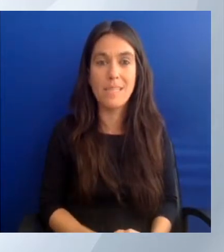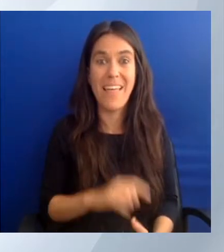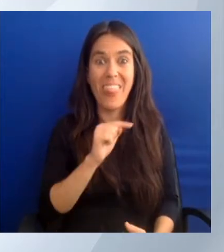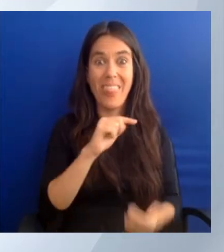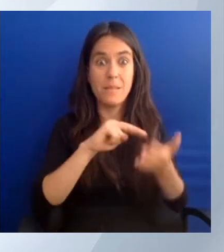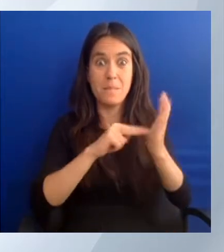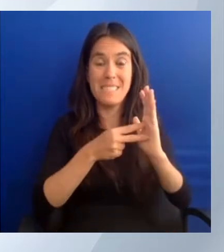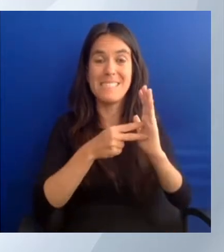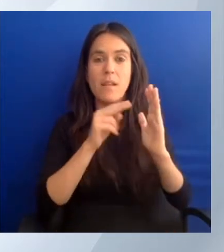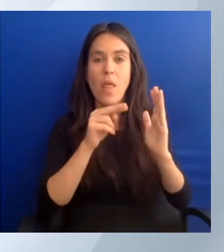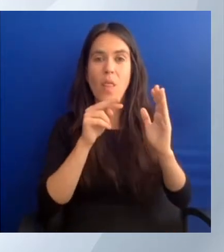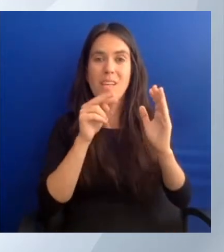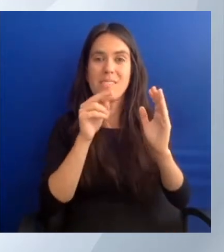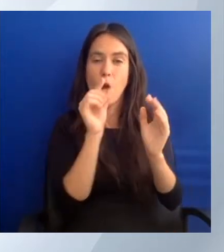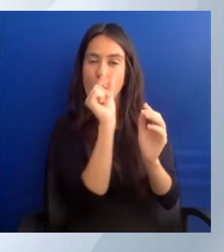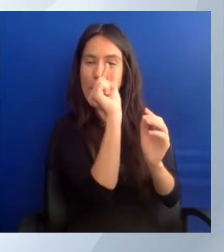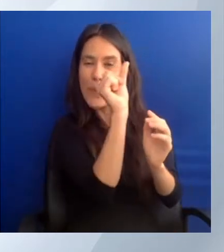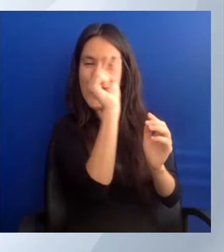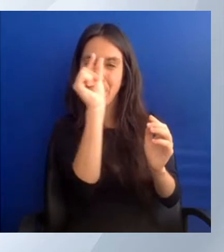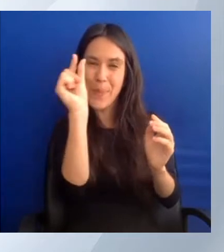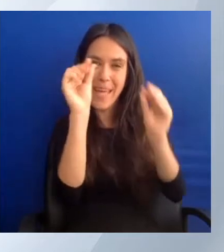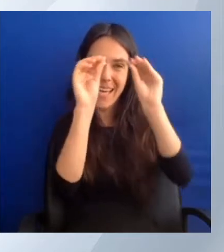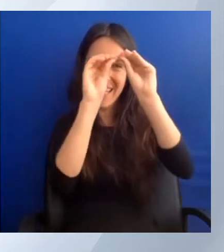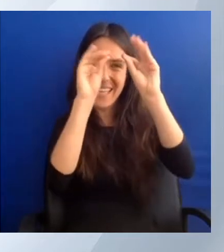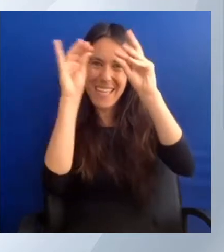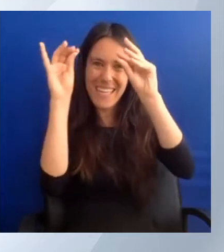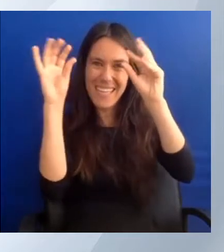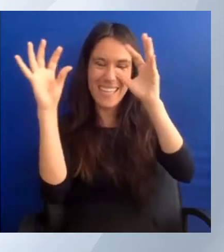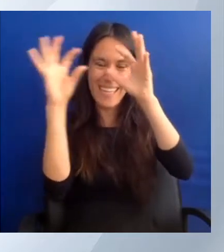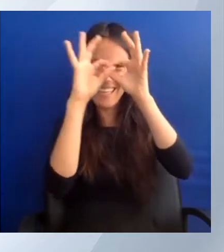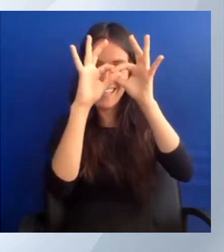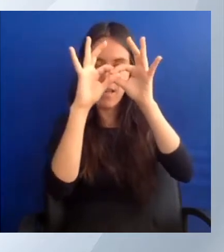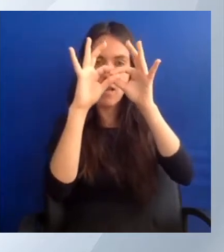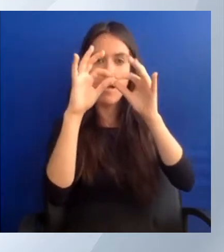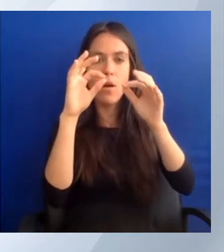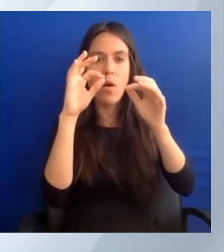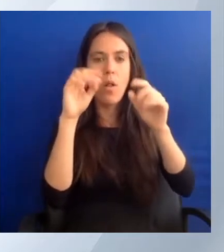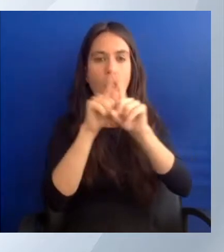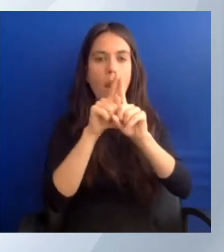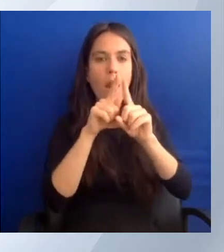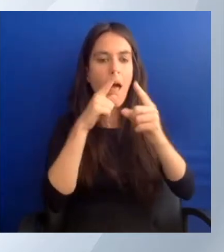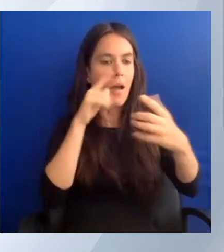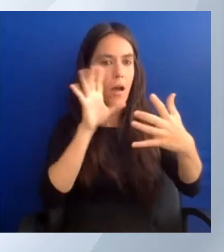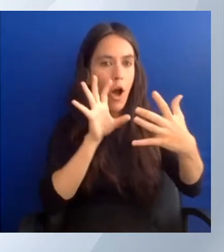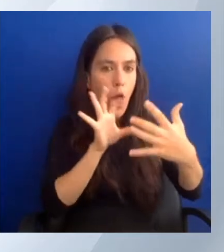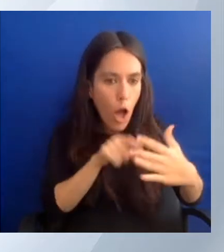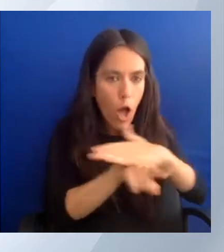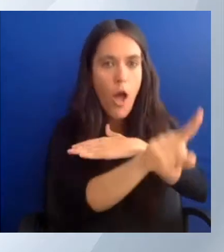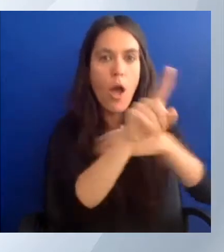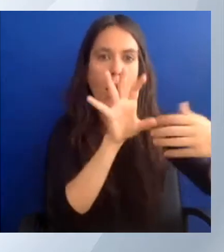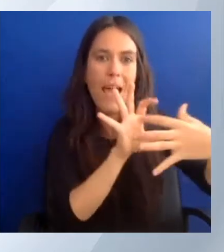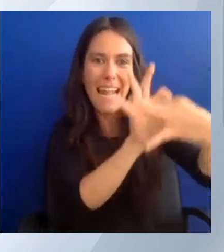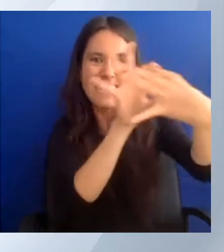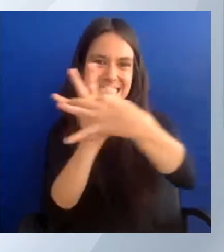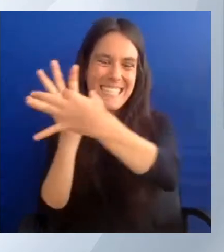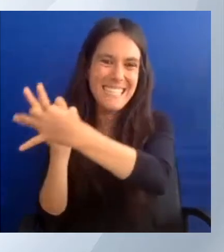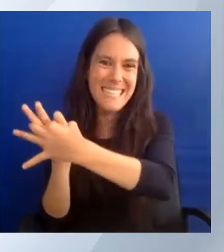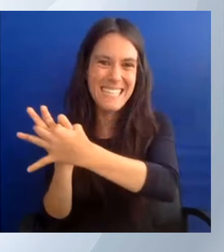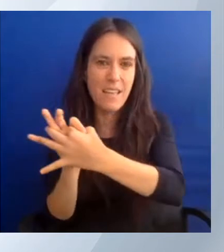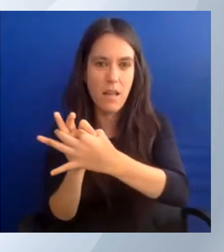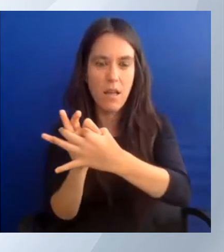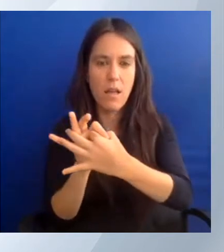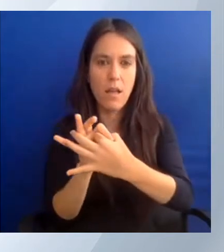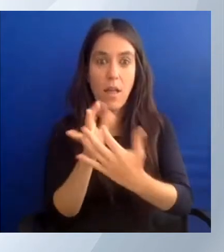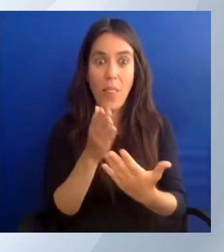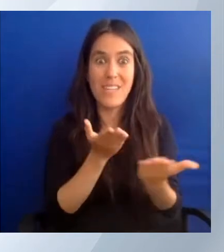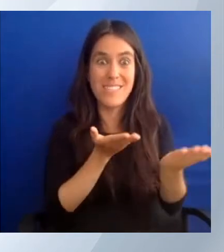doing is that they are making a local host endpoint call and accessing this functionality. Even in a case when this service has